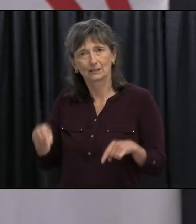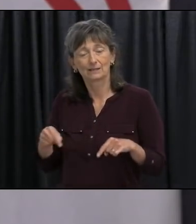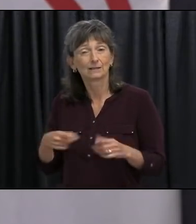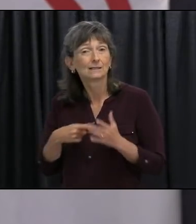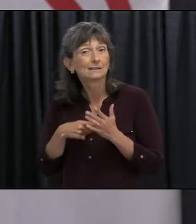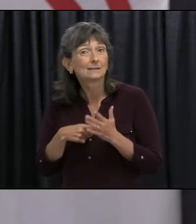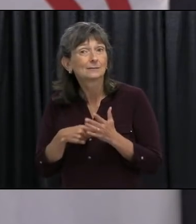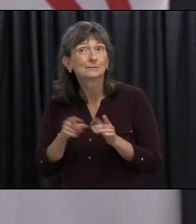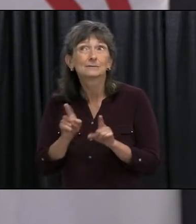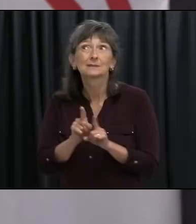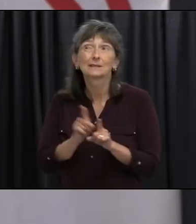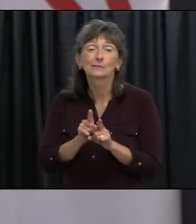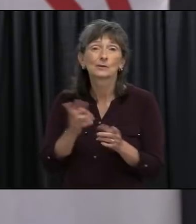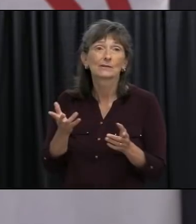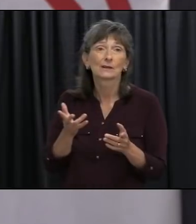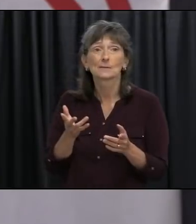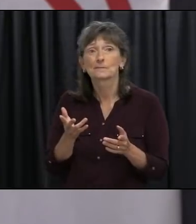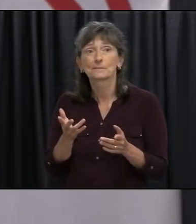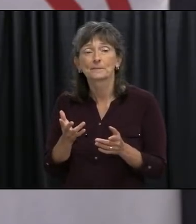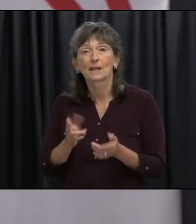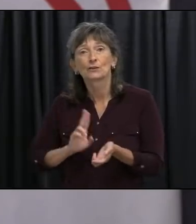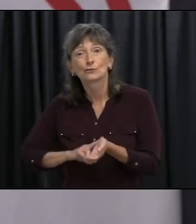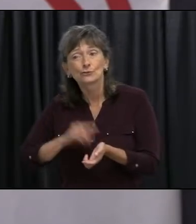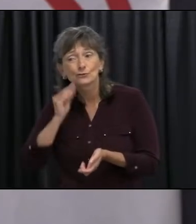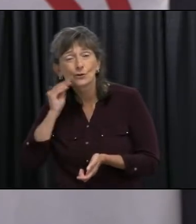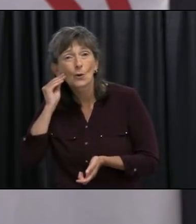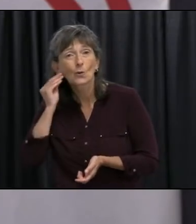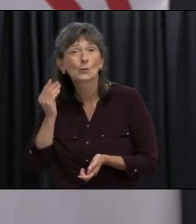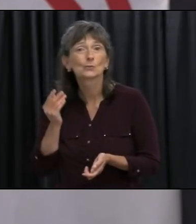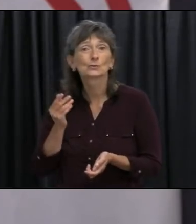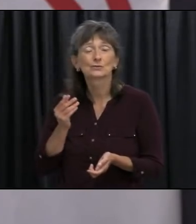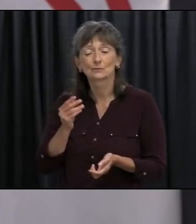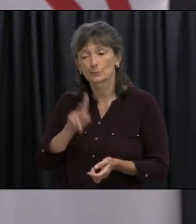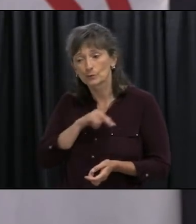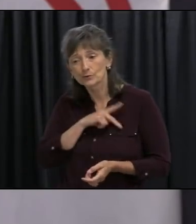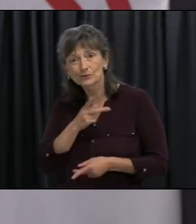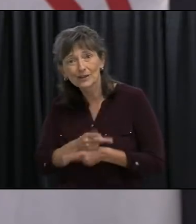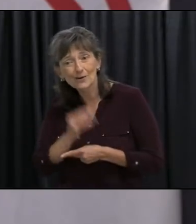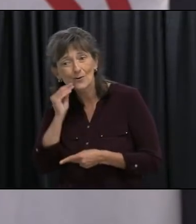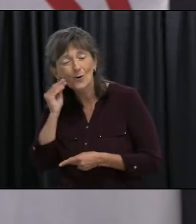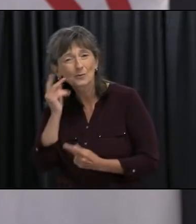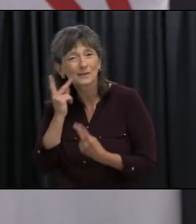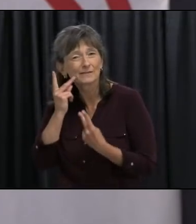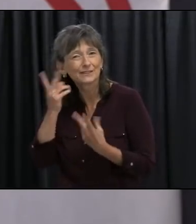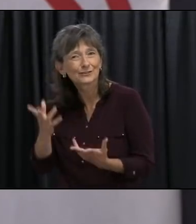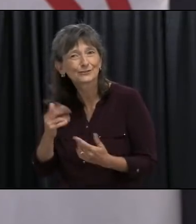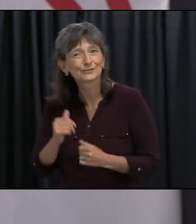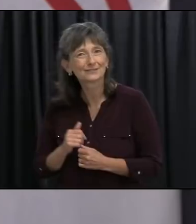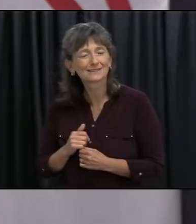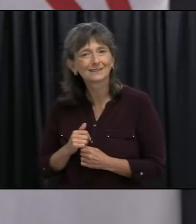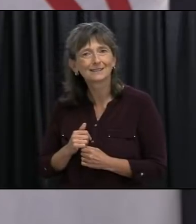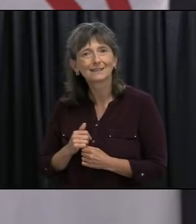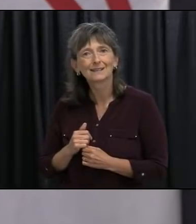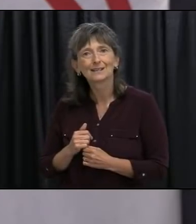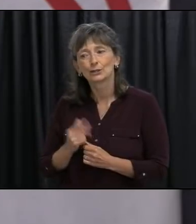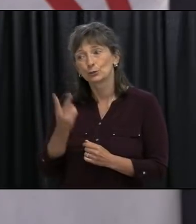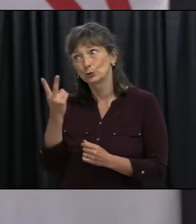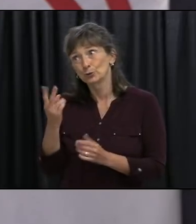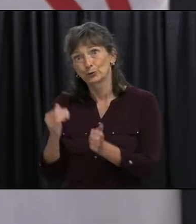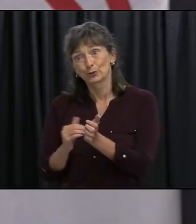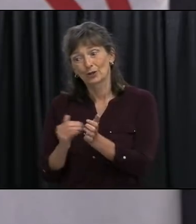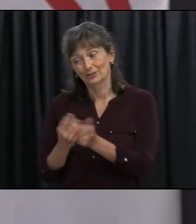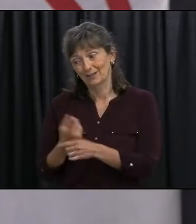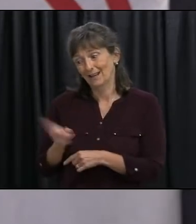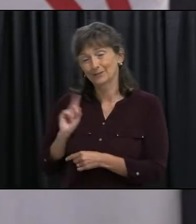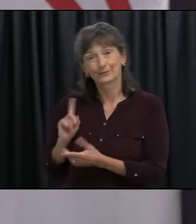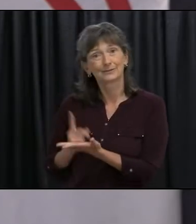opening of long-term care sites and visitation, because I mean, Minister Hagee and Dr. Fitzgerald spoke about this last